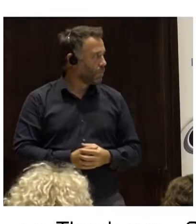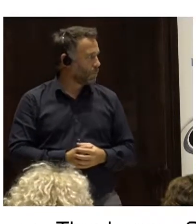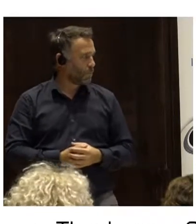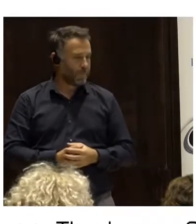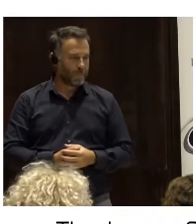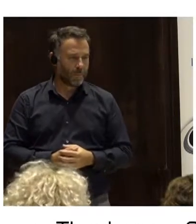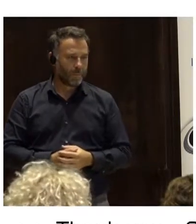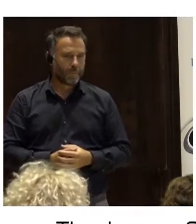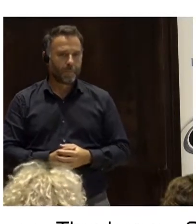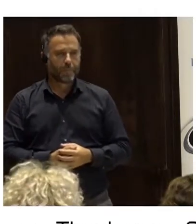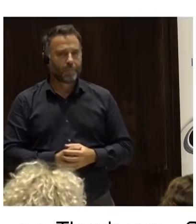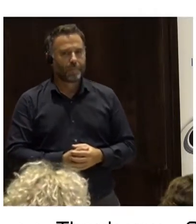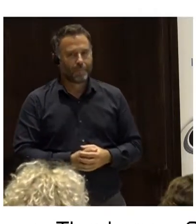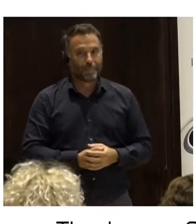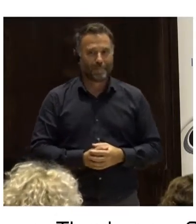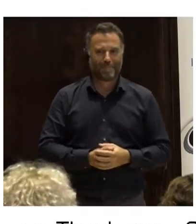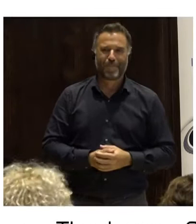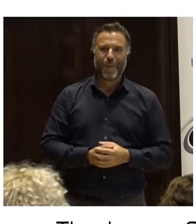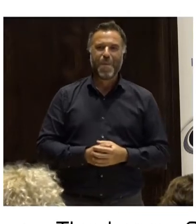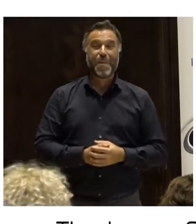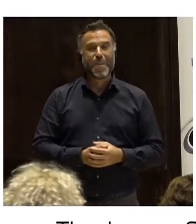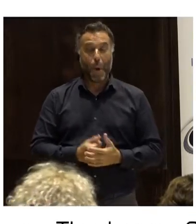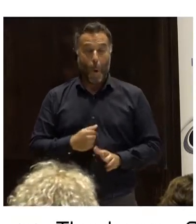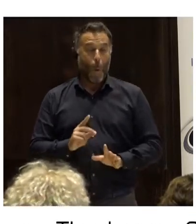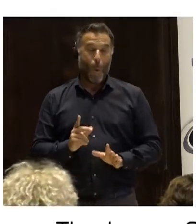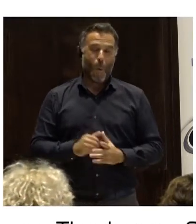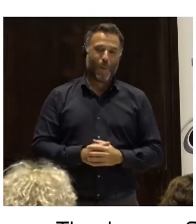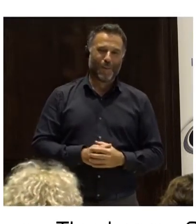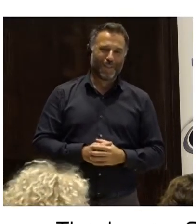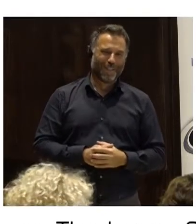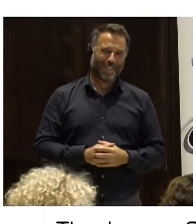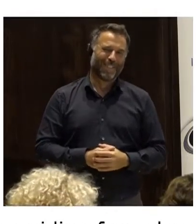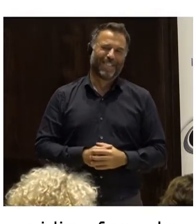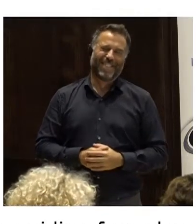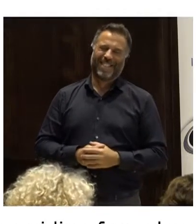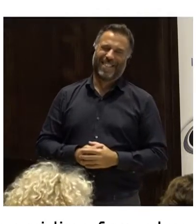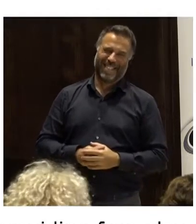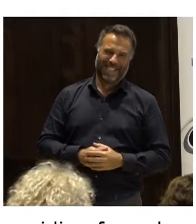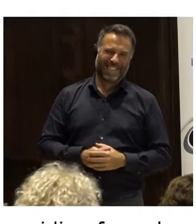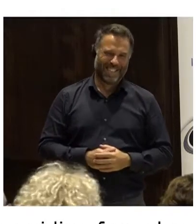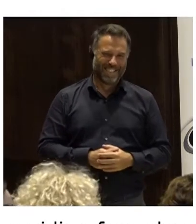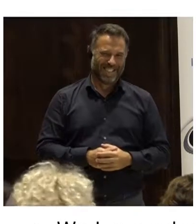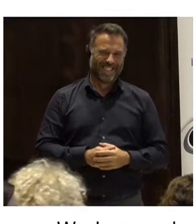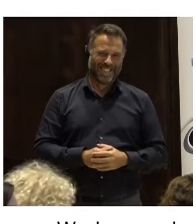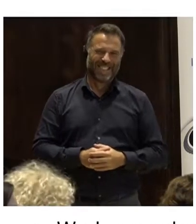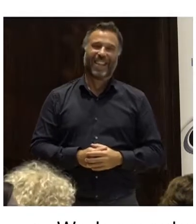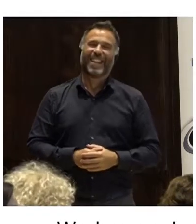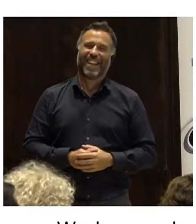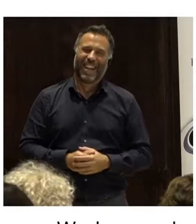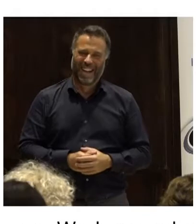The engineer? We have robotic engineers here. We have tried to come out with a solution